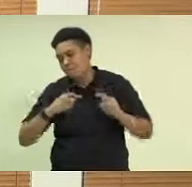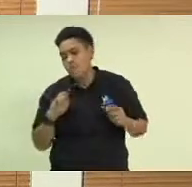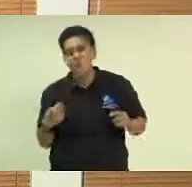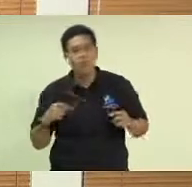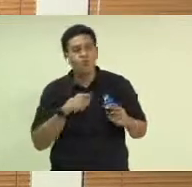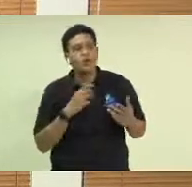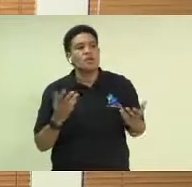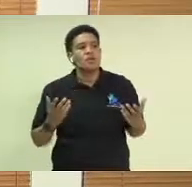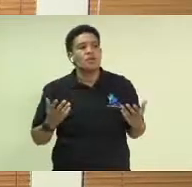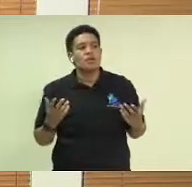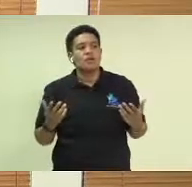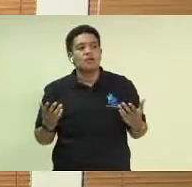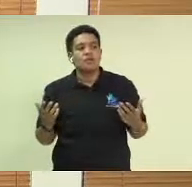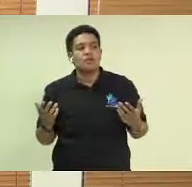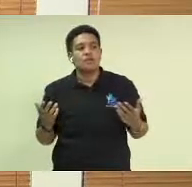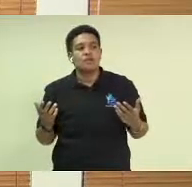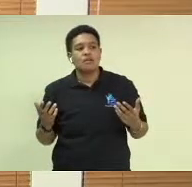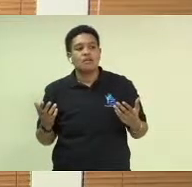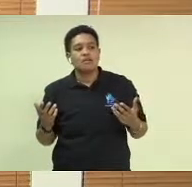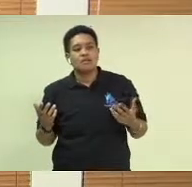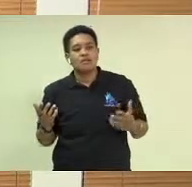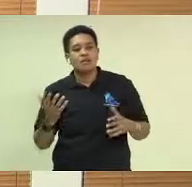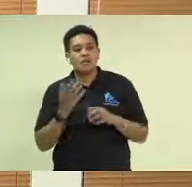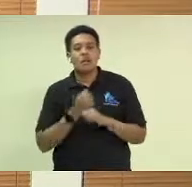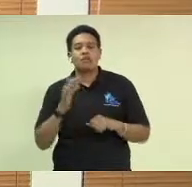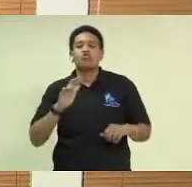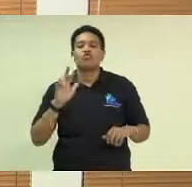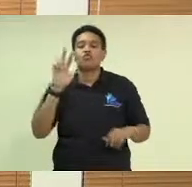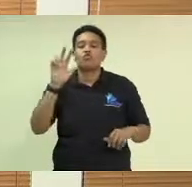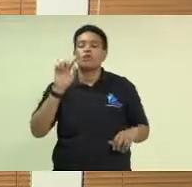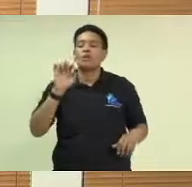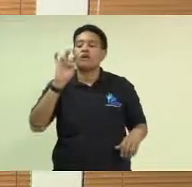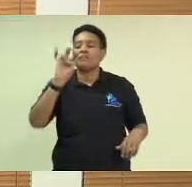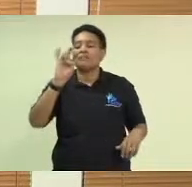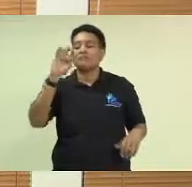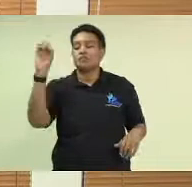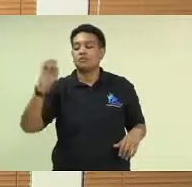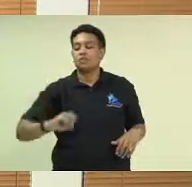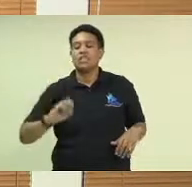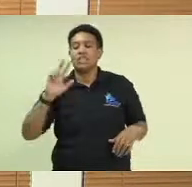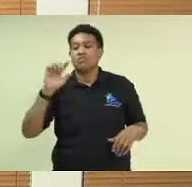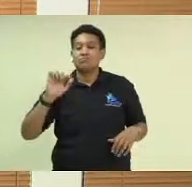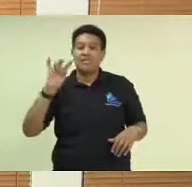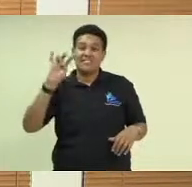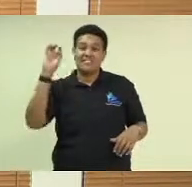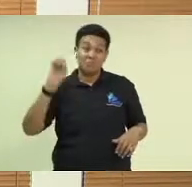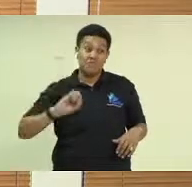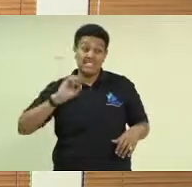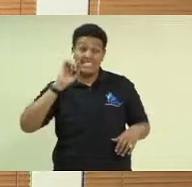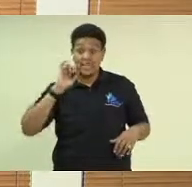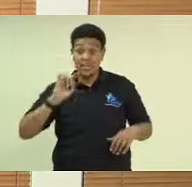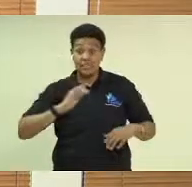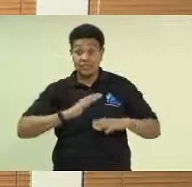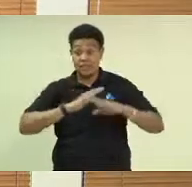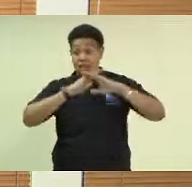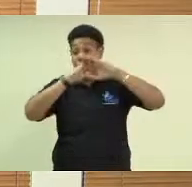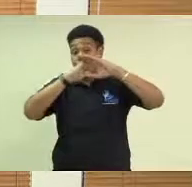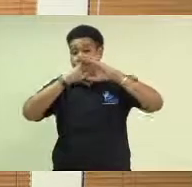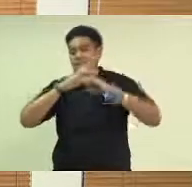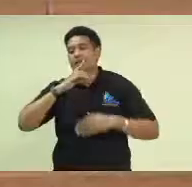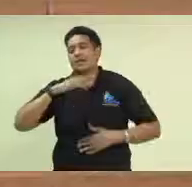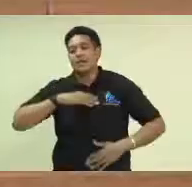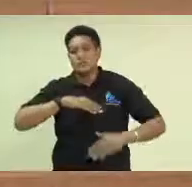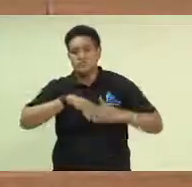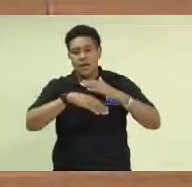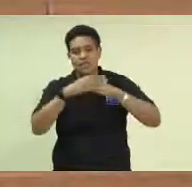We got about a 3.7% immunity based